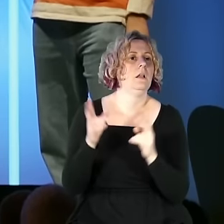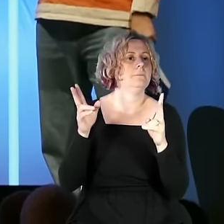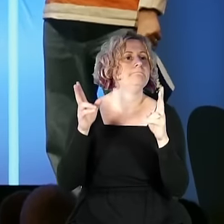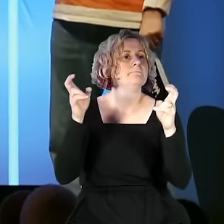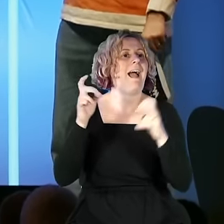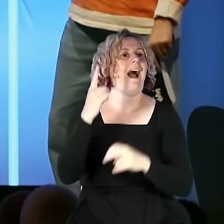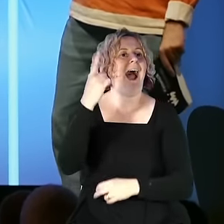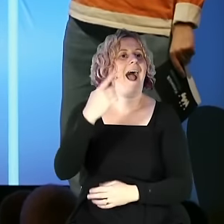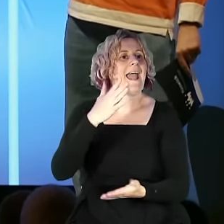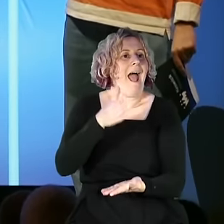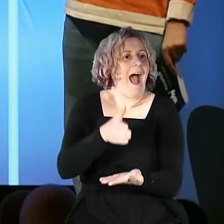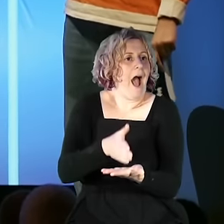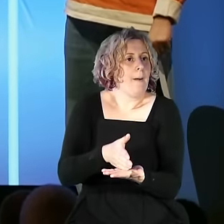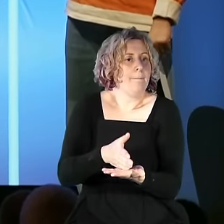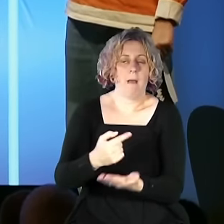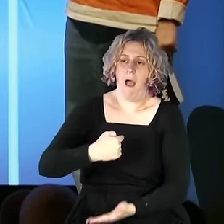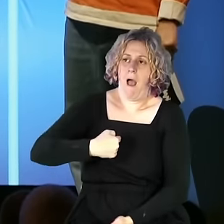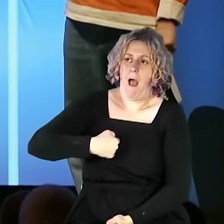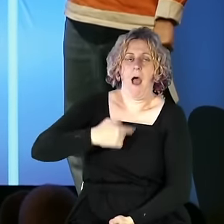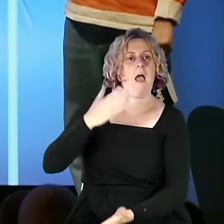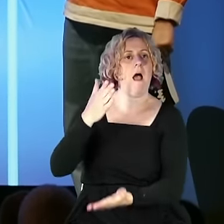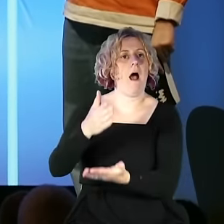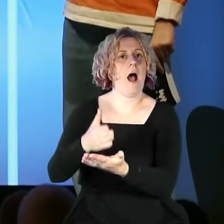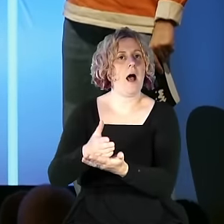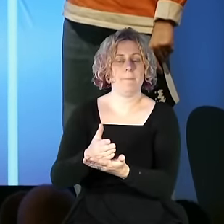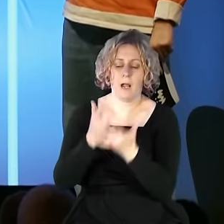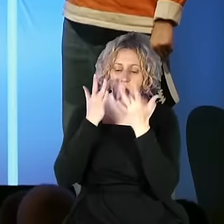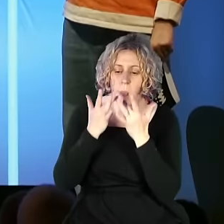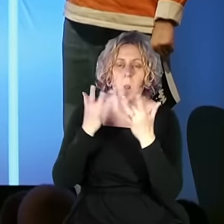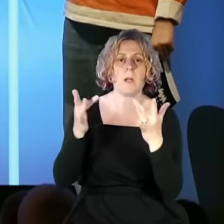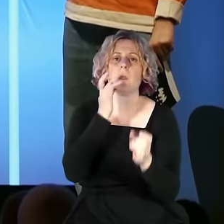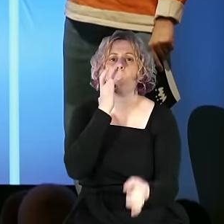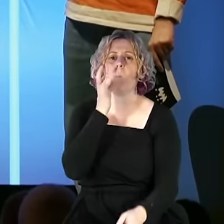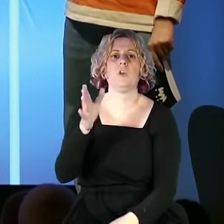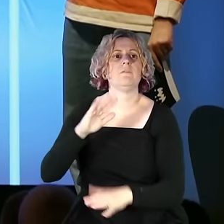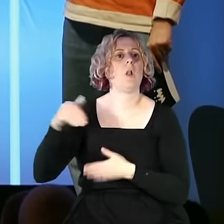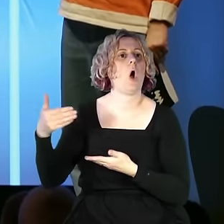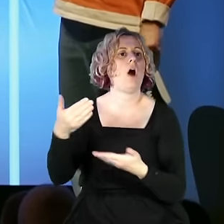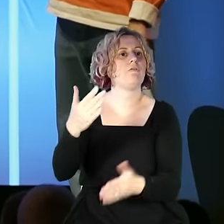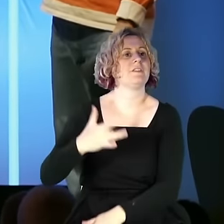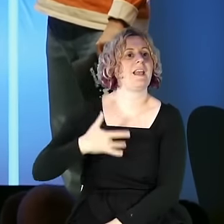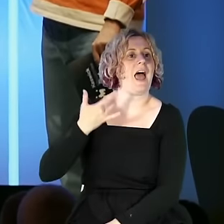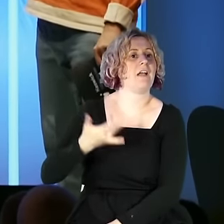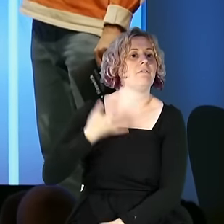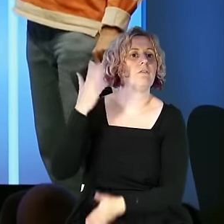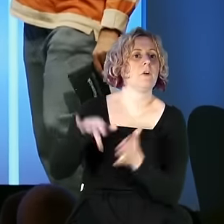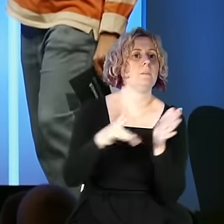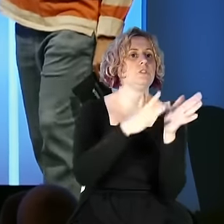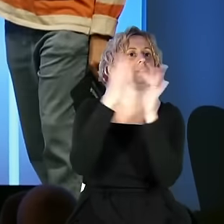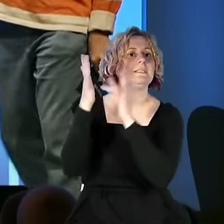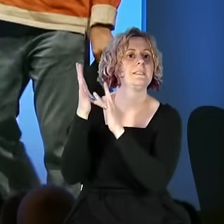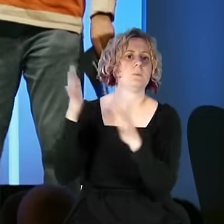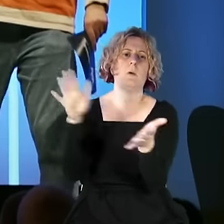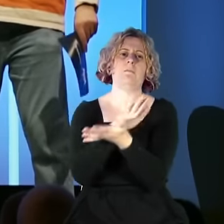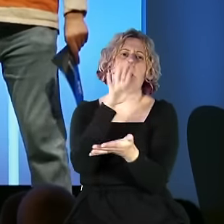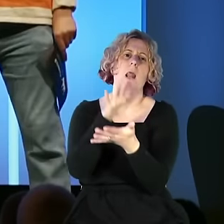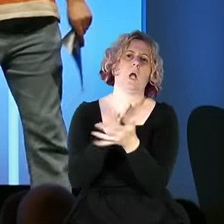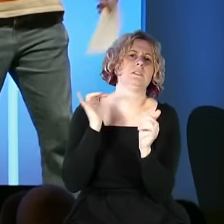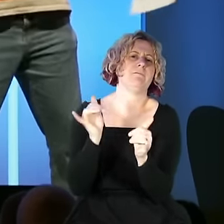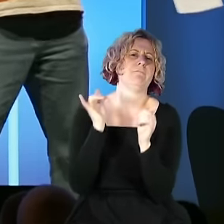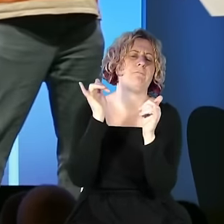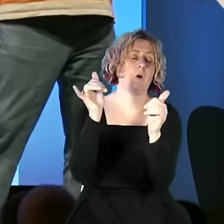gospel and seeing the wonderful offer of life that Jesus offers us, as well as, of course, having lots of fun along the way too. Great. Thanks so much,